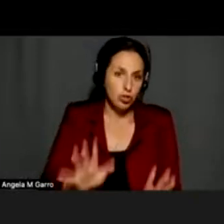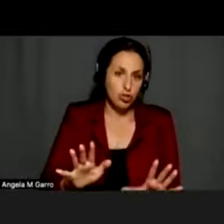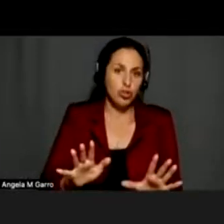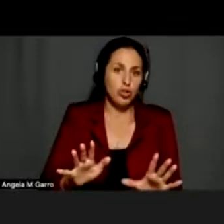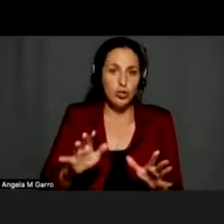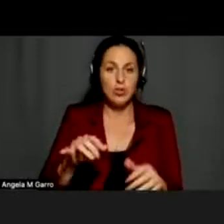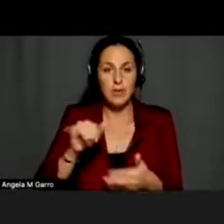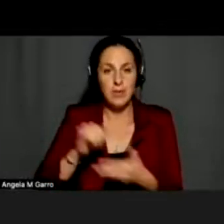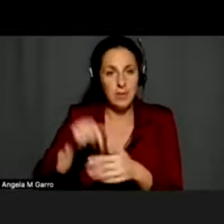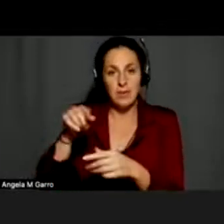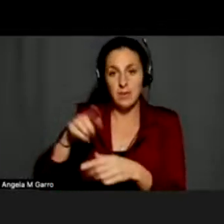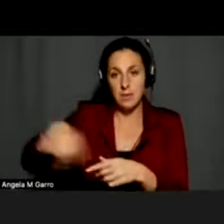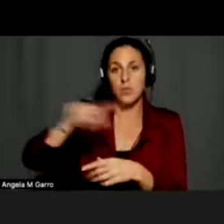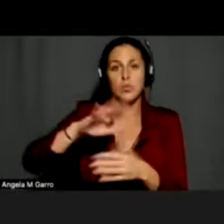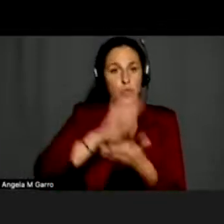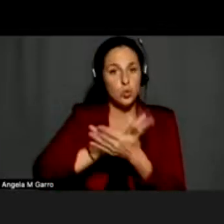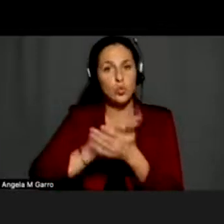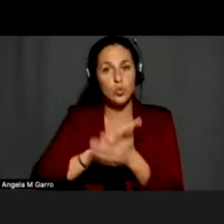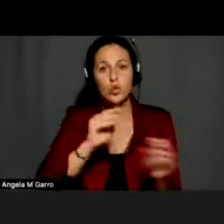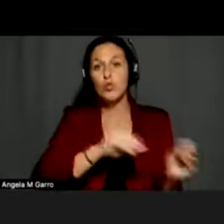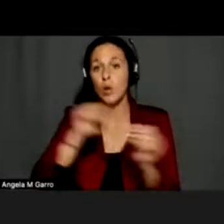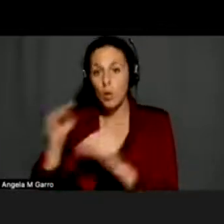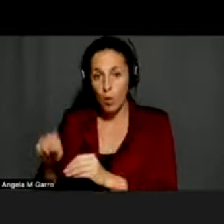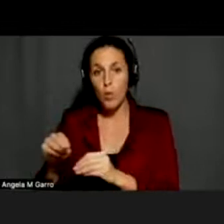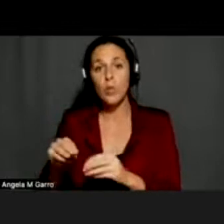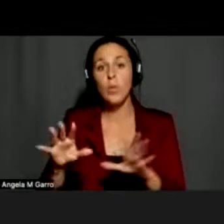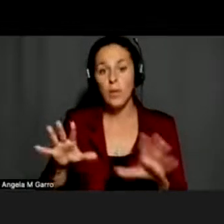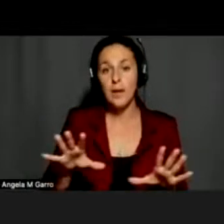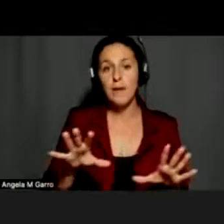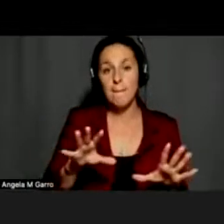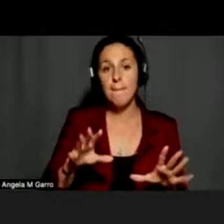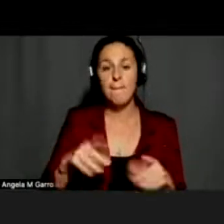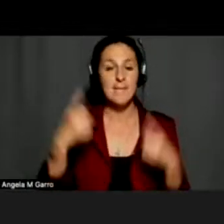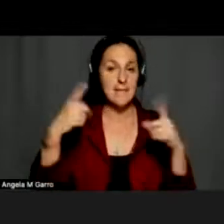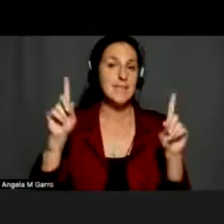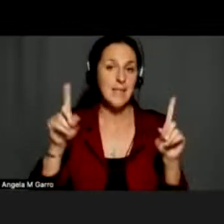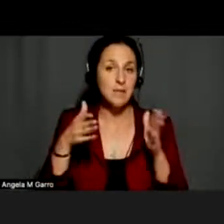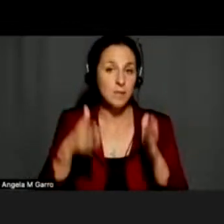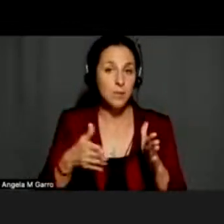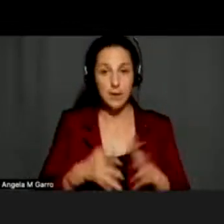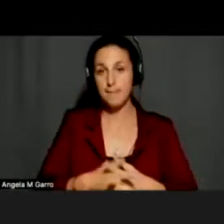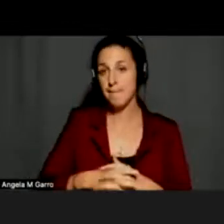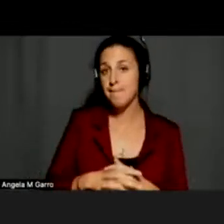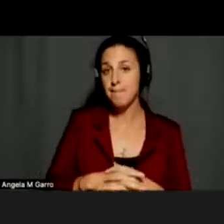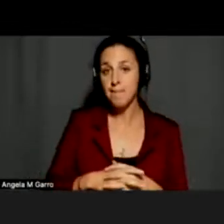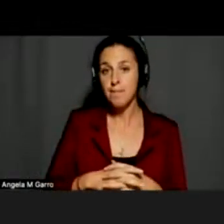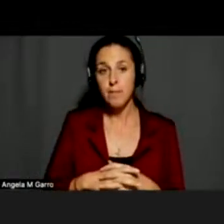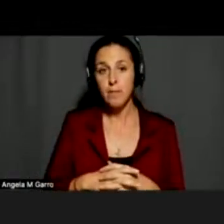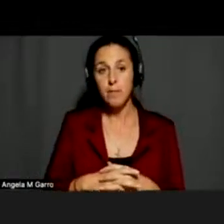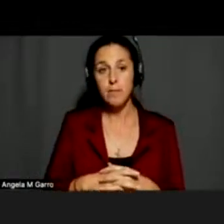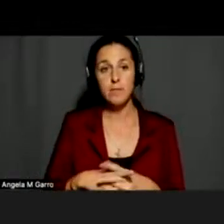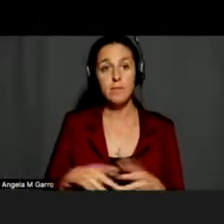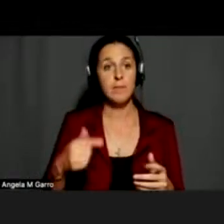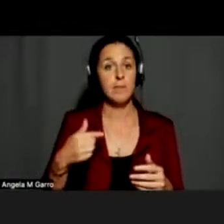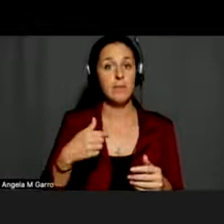that the schools are relocated or sold in a successful manner. I'll just